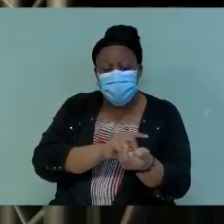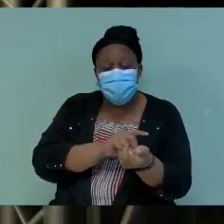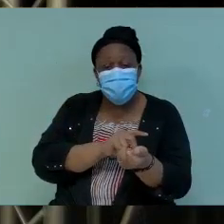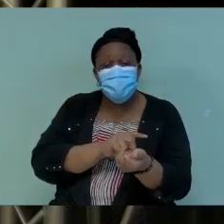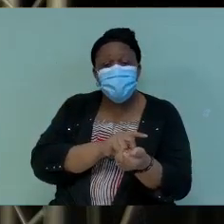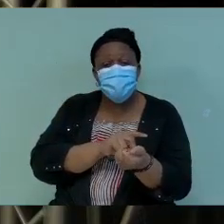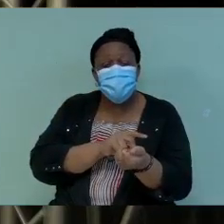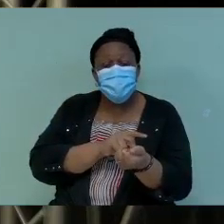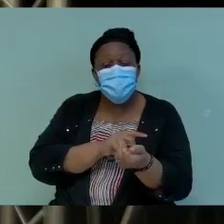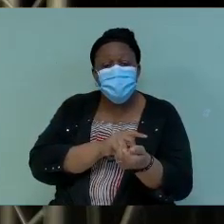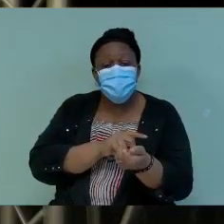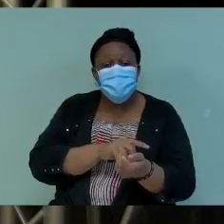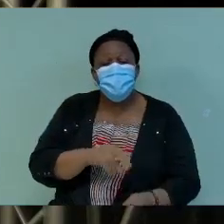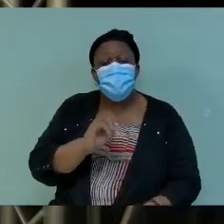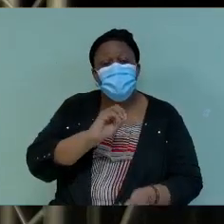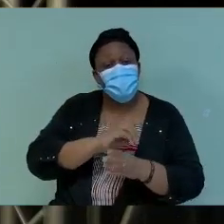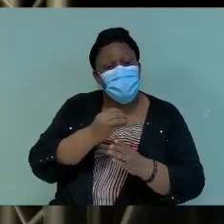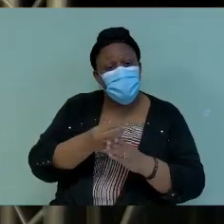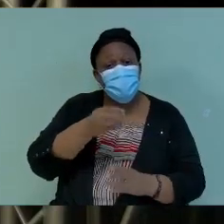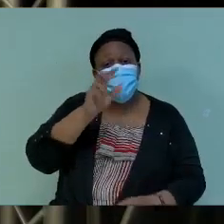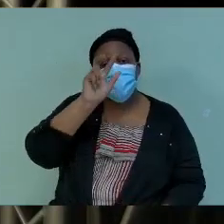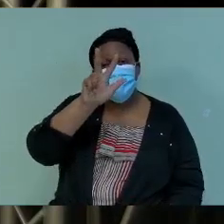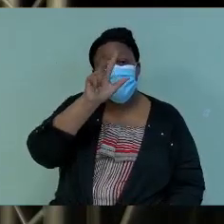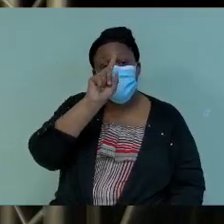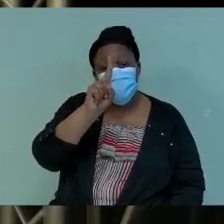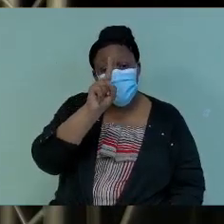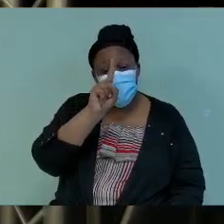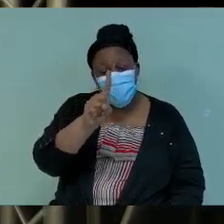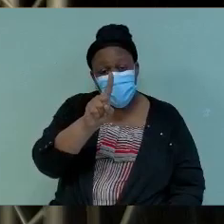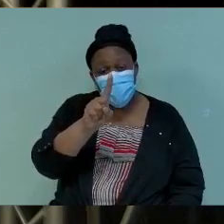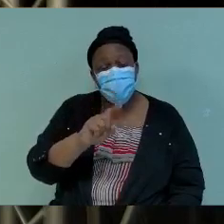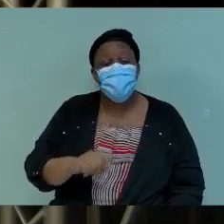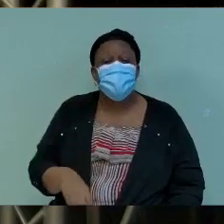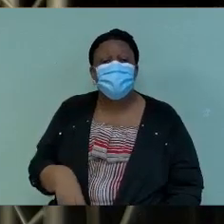provider, 311,